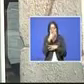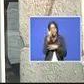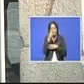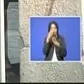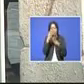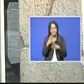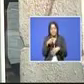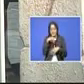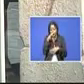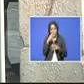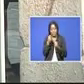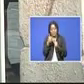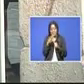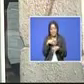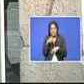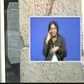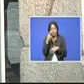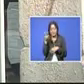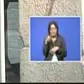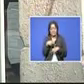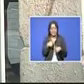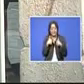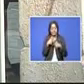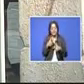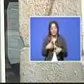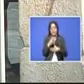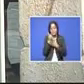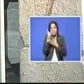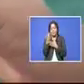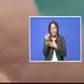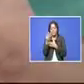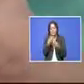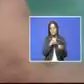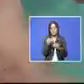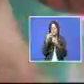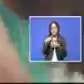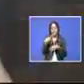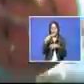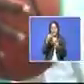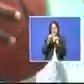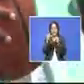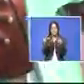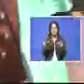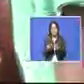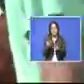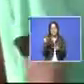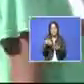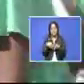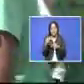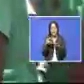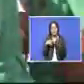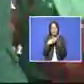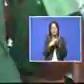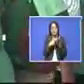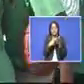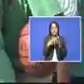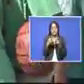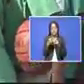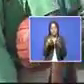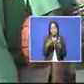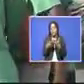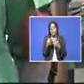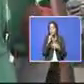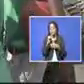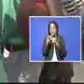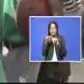quickly and understand his life and then help him out to get him to a higher position. Simonet's outreach program is not just limited to a Catherine